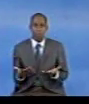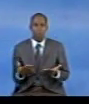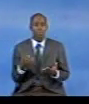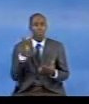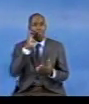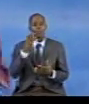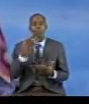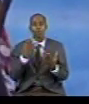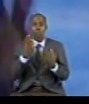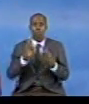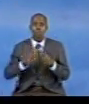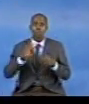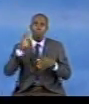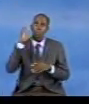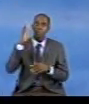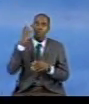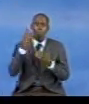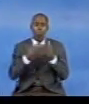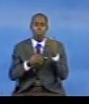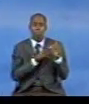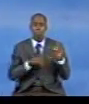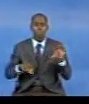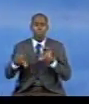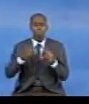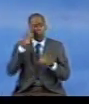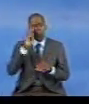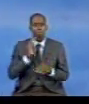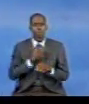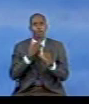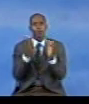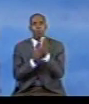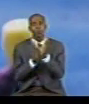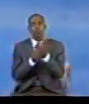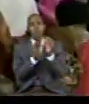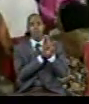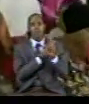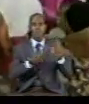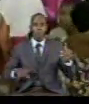testify what the Lord has done for us. Praise the Lord.